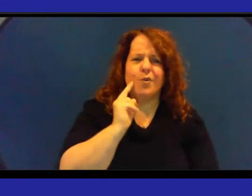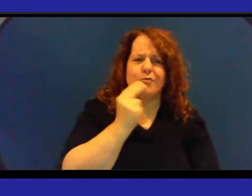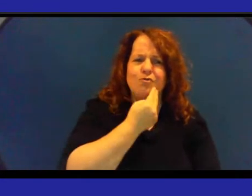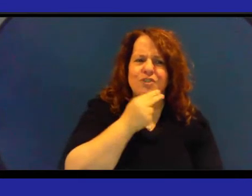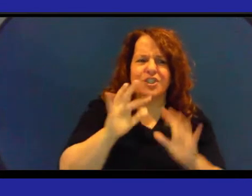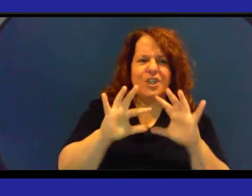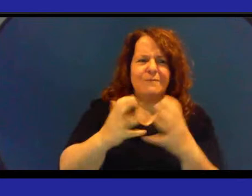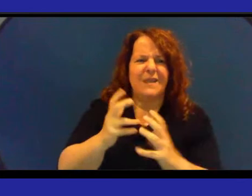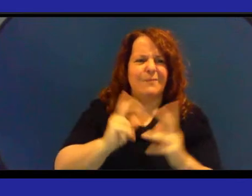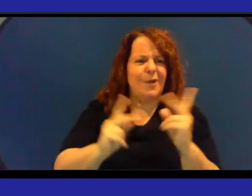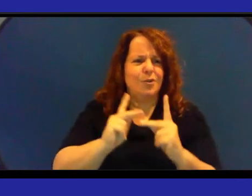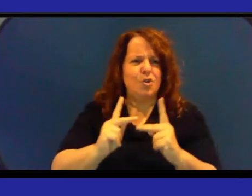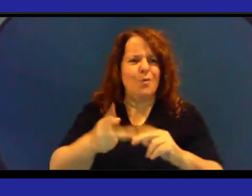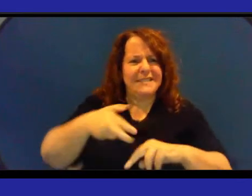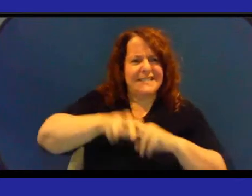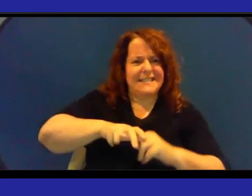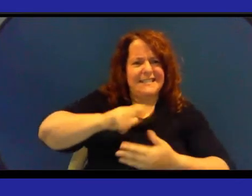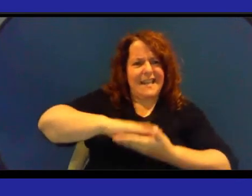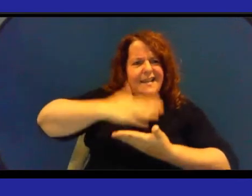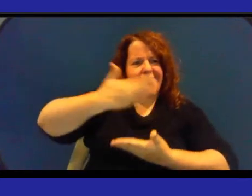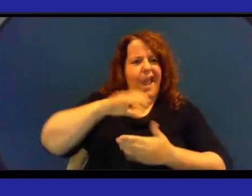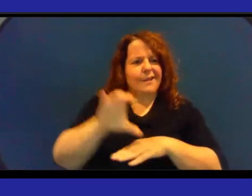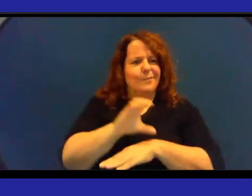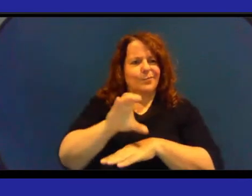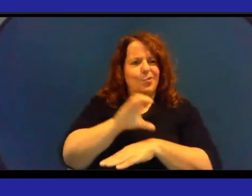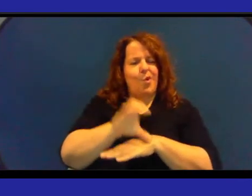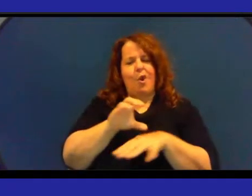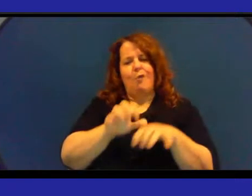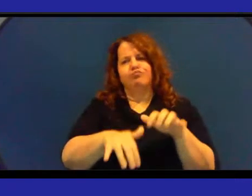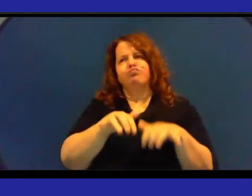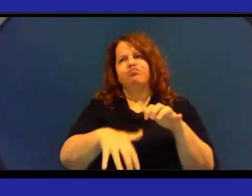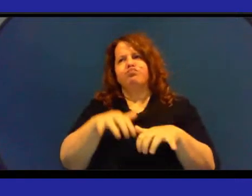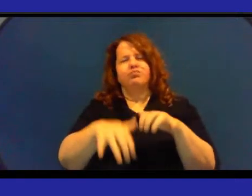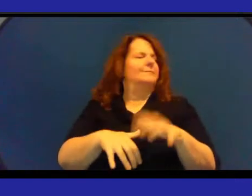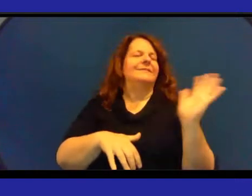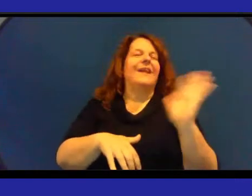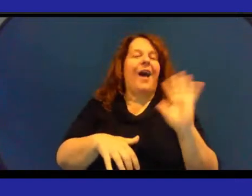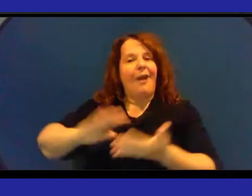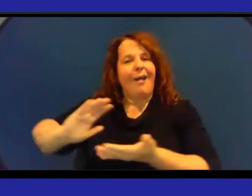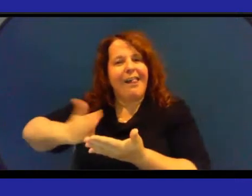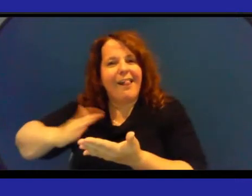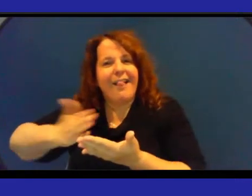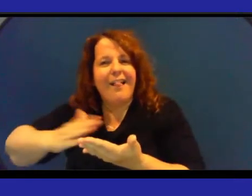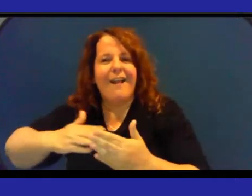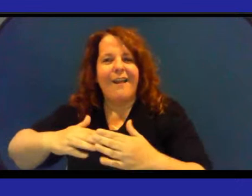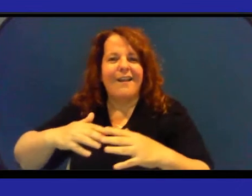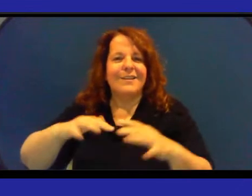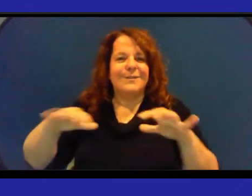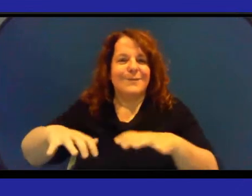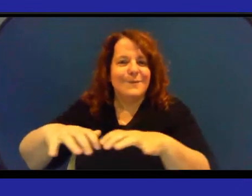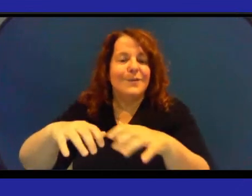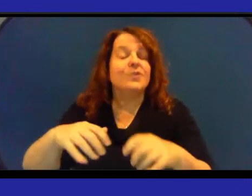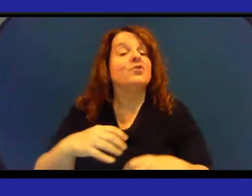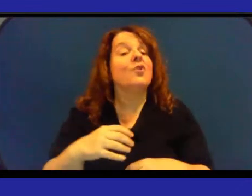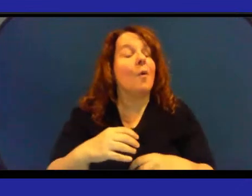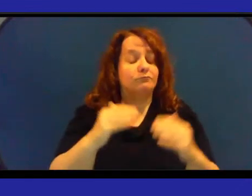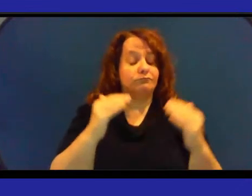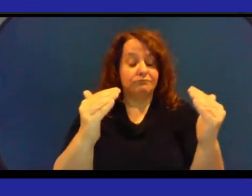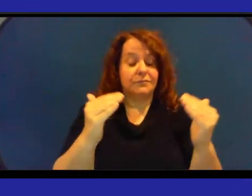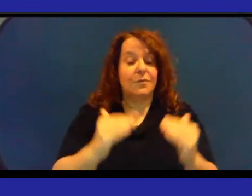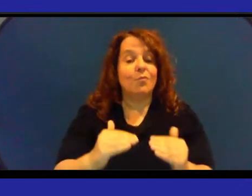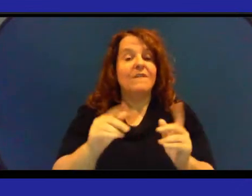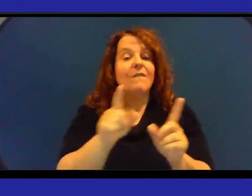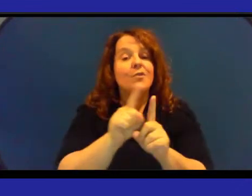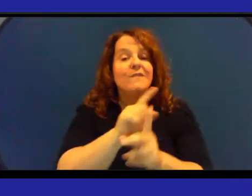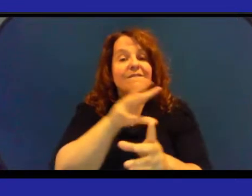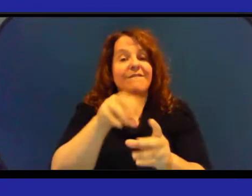have those one-on-one conversations, participation in staff meetings, and we've also participated in town halls so that we have a